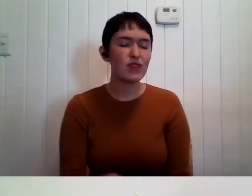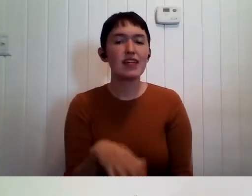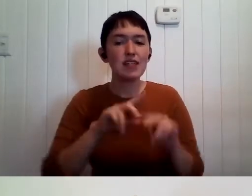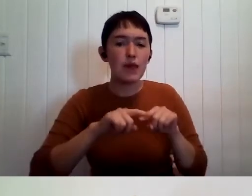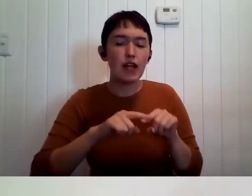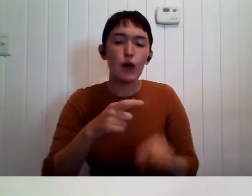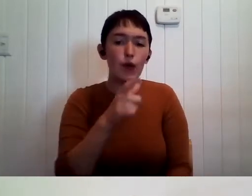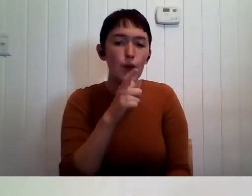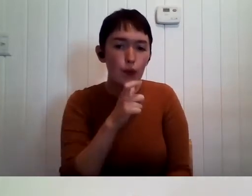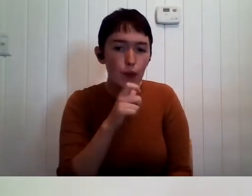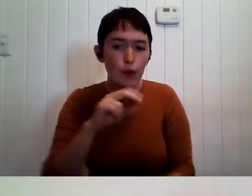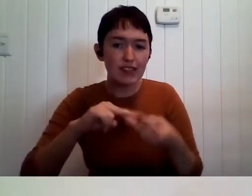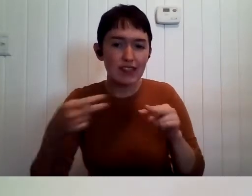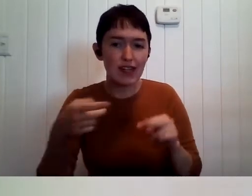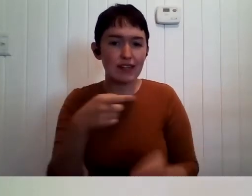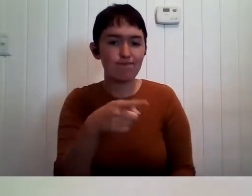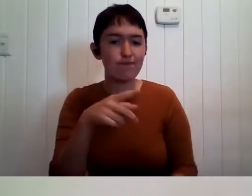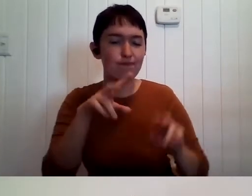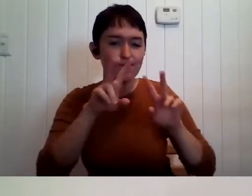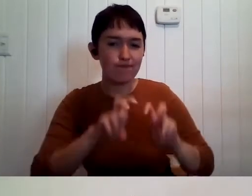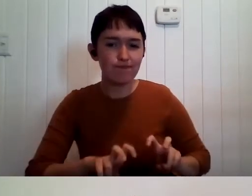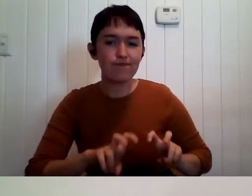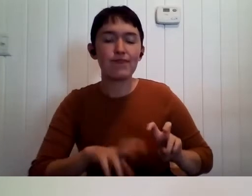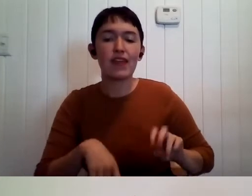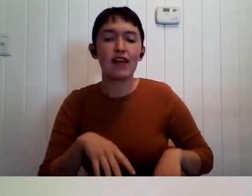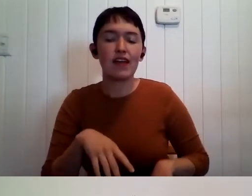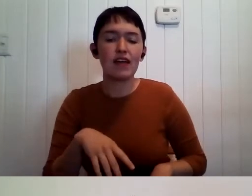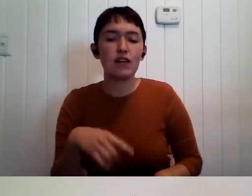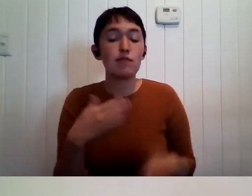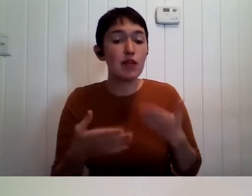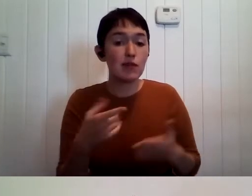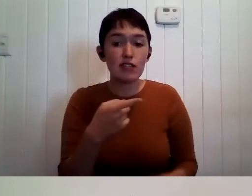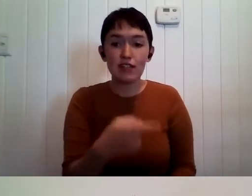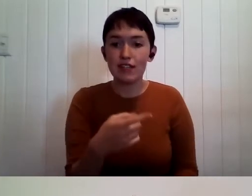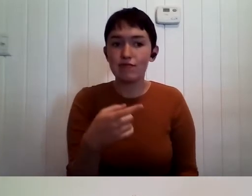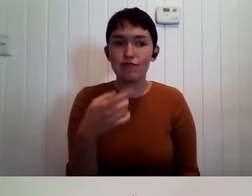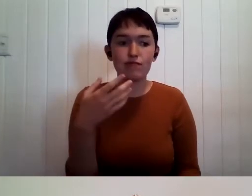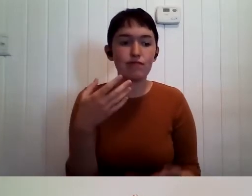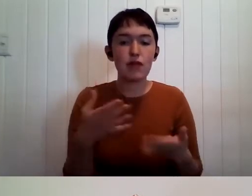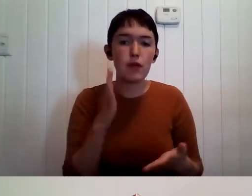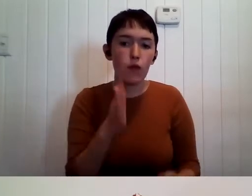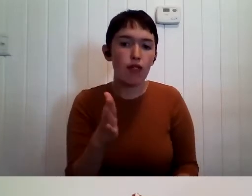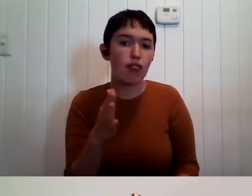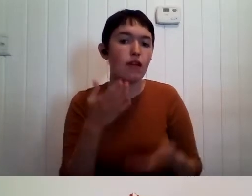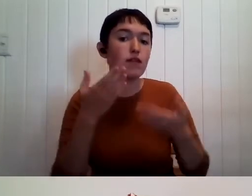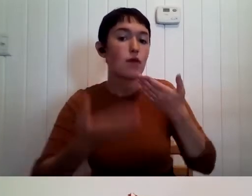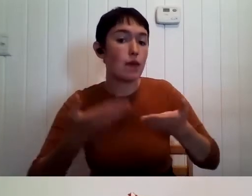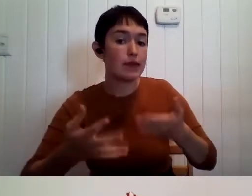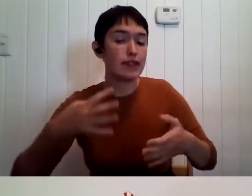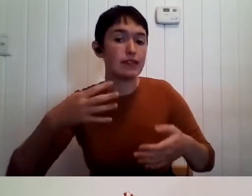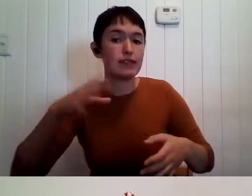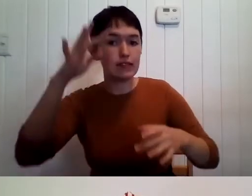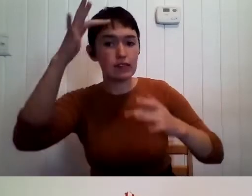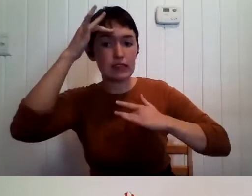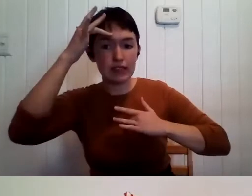learn a lot about maybe if you're susceptible to different diseases. We can see if your family history